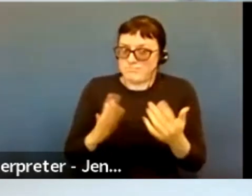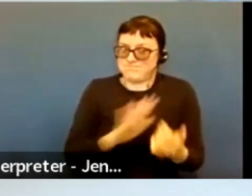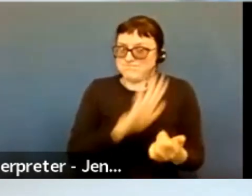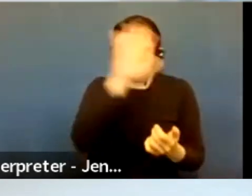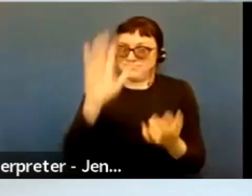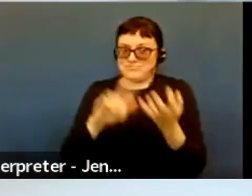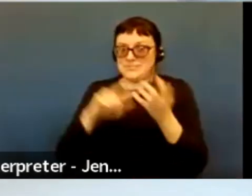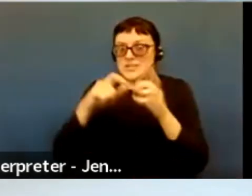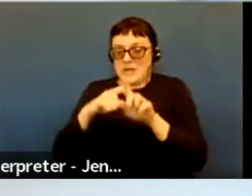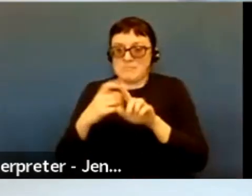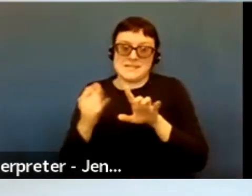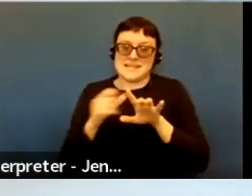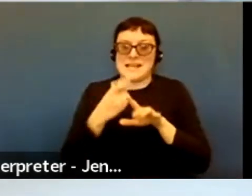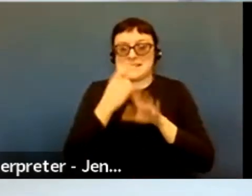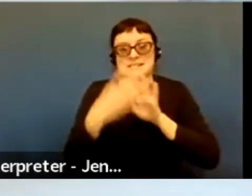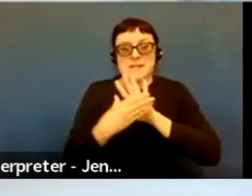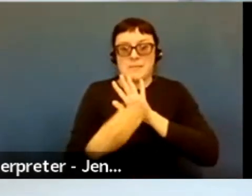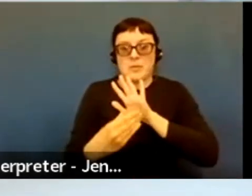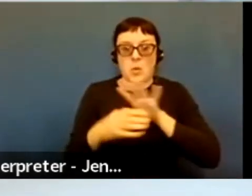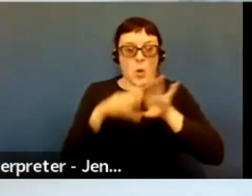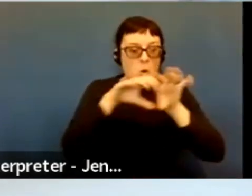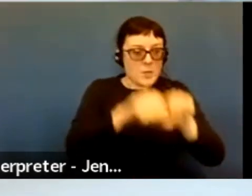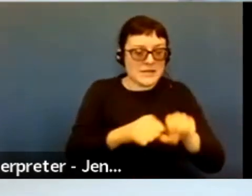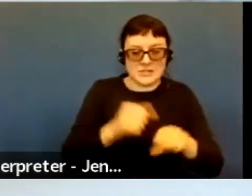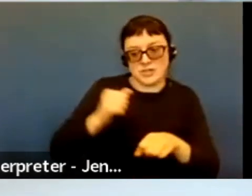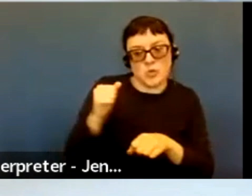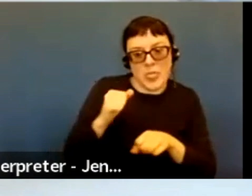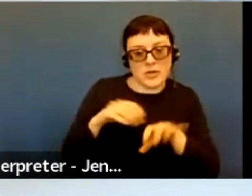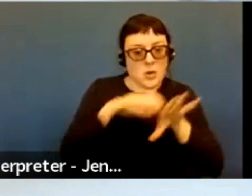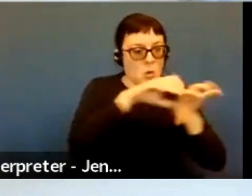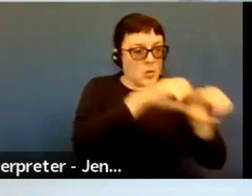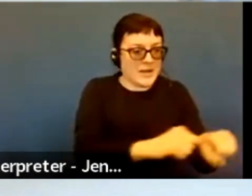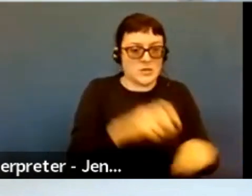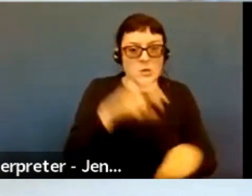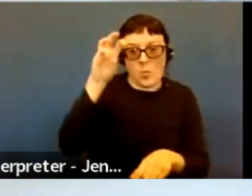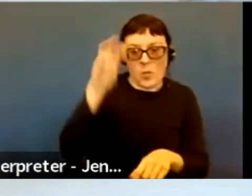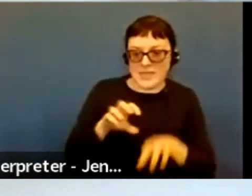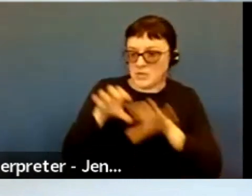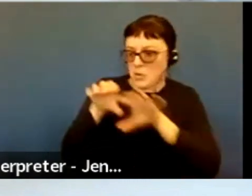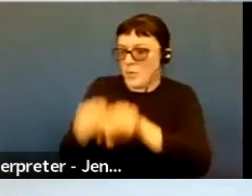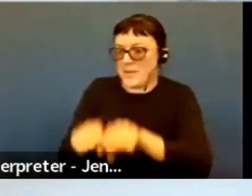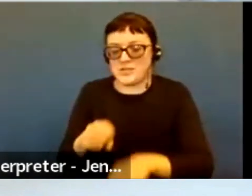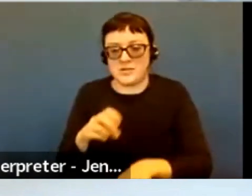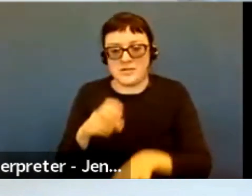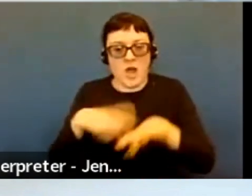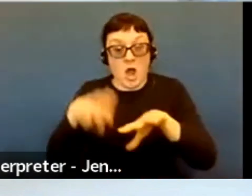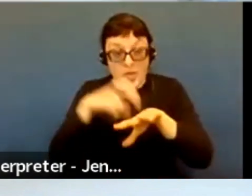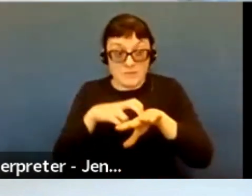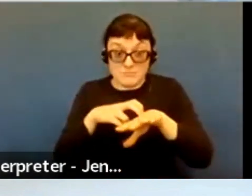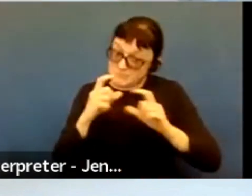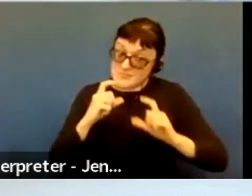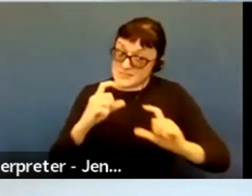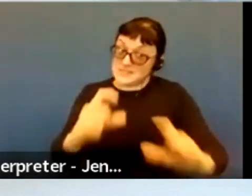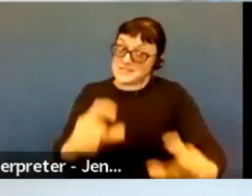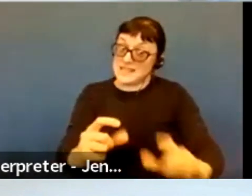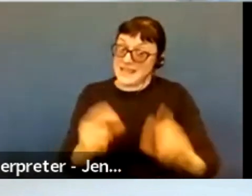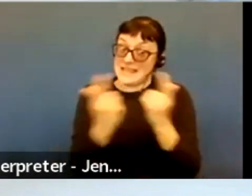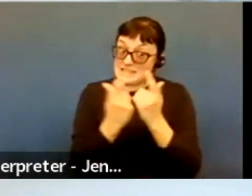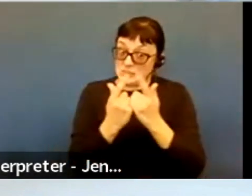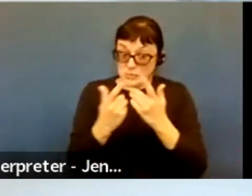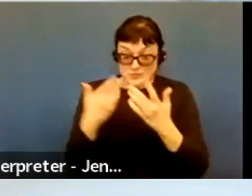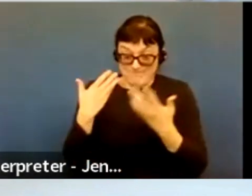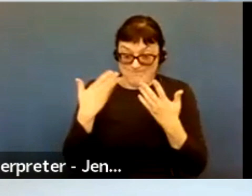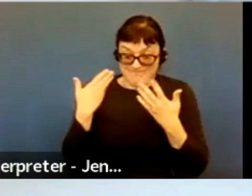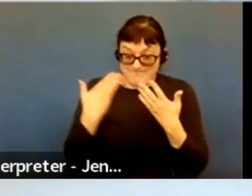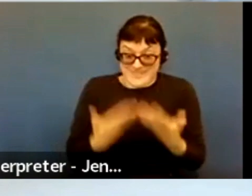here in the UK with occupation of Scotland, or occupation of Wales, occupation of Ireland, which is still a number